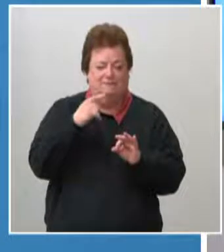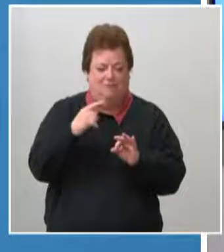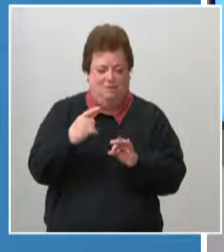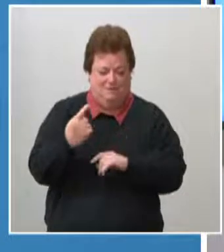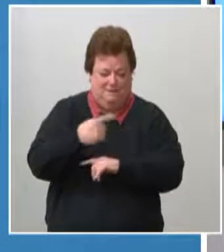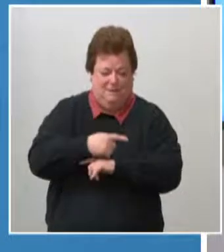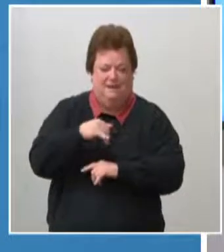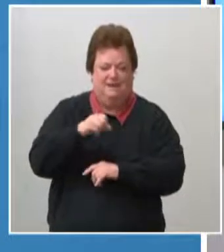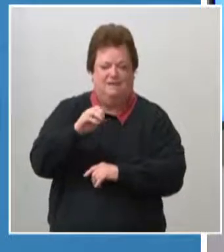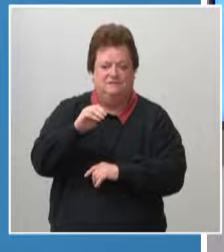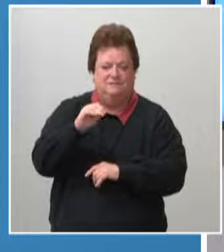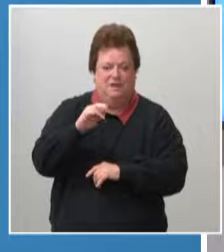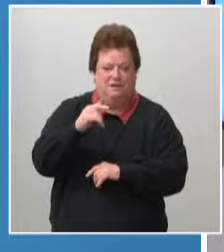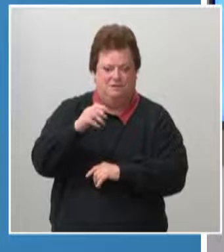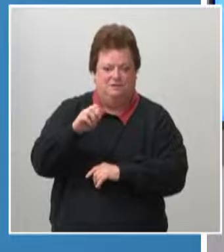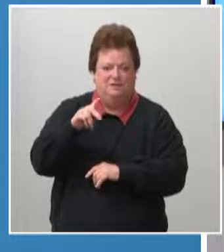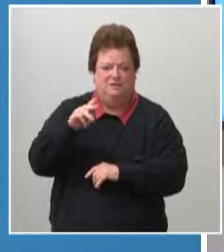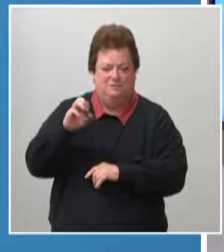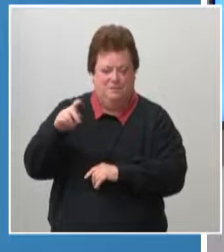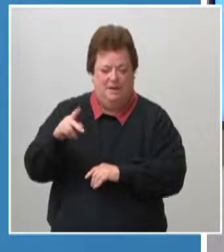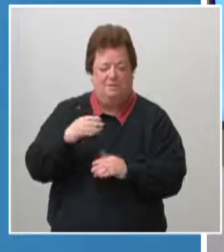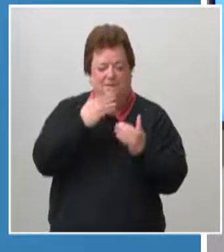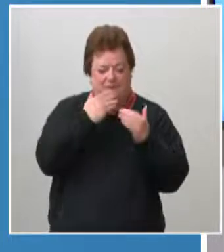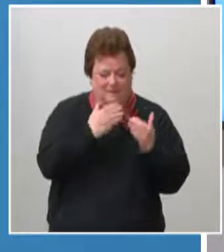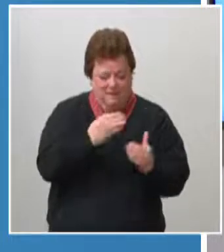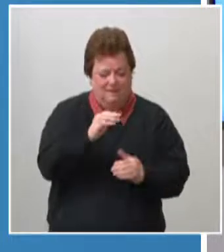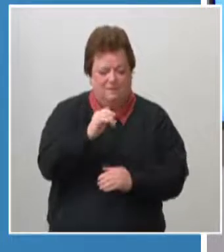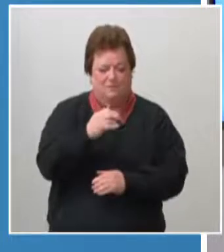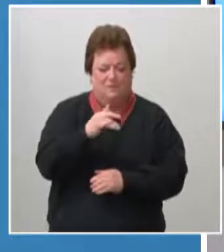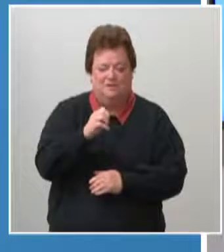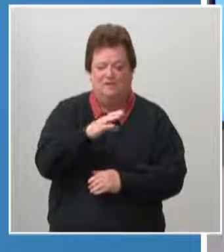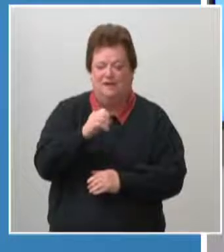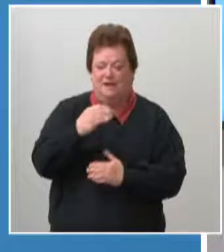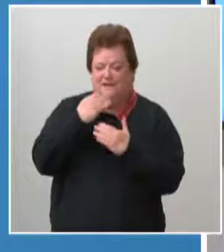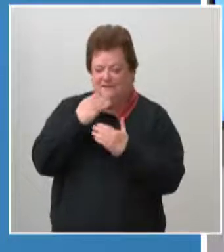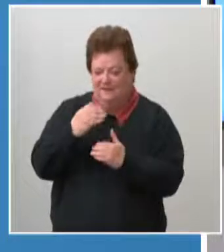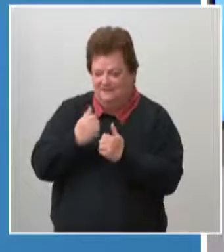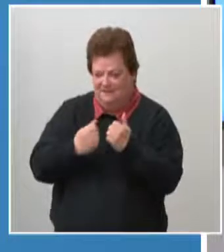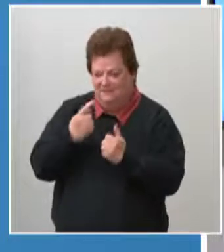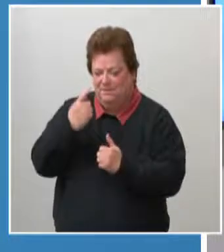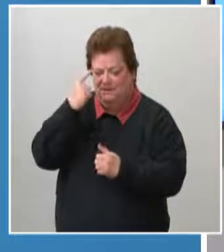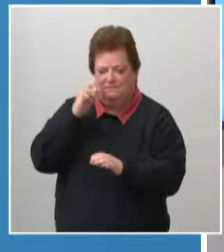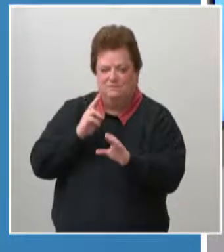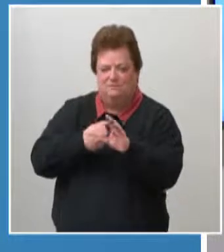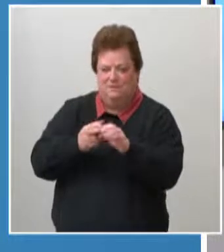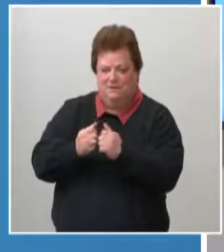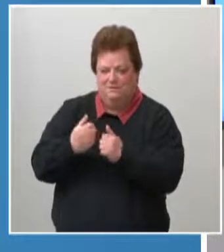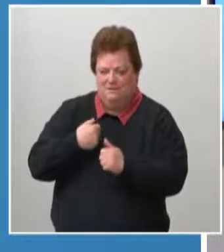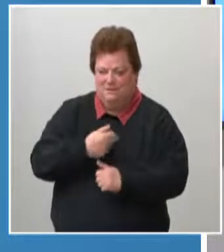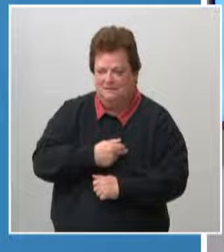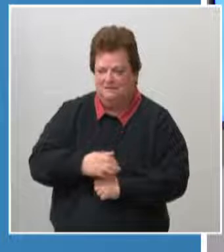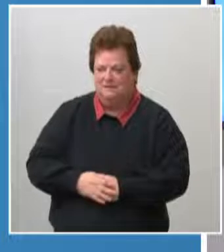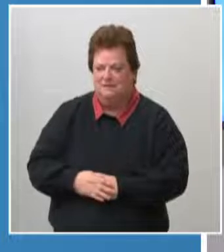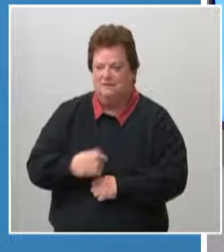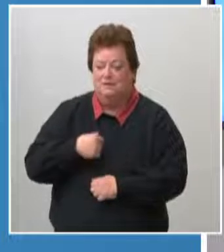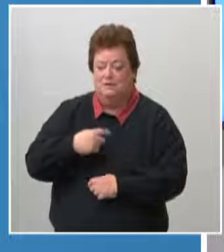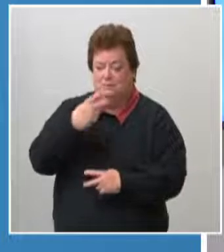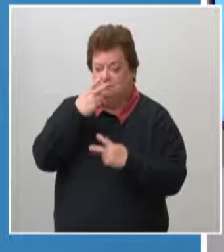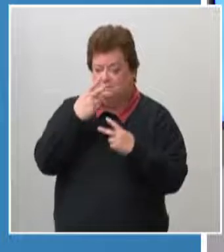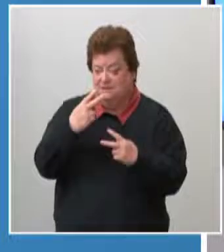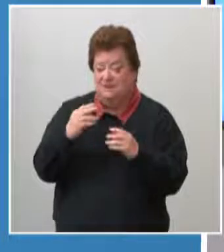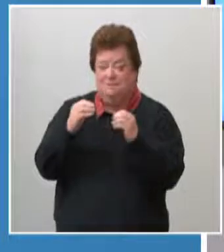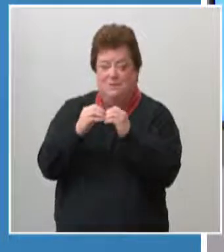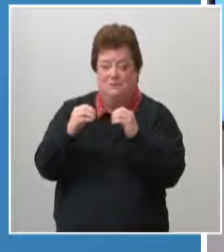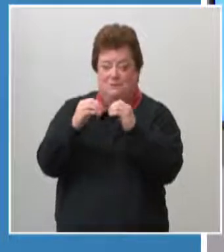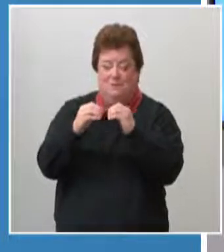us again today is Margie Propp. Thank you, Margie, and thanks to everyone for joining us. We've seen more improvement in our